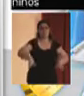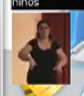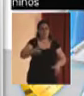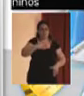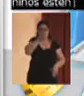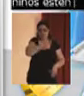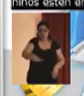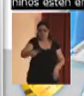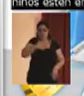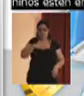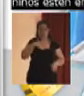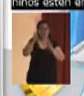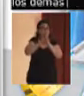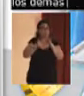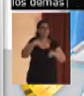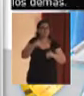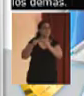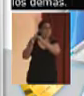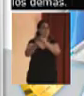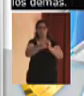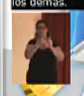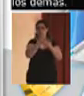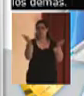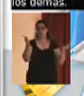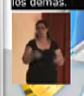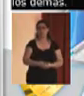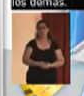so that our children have equal